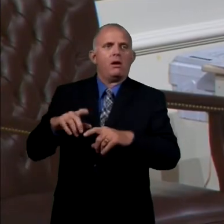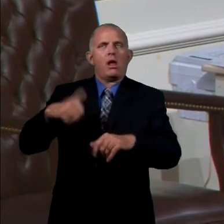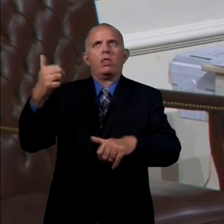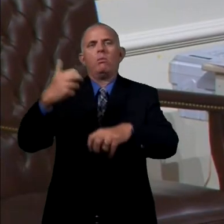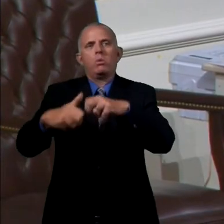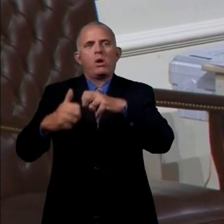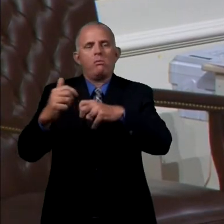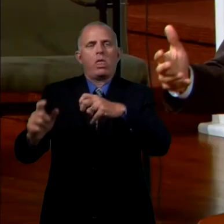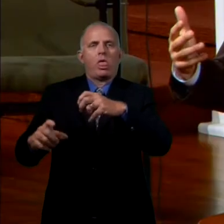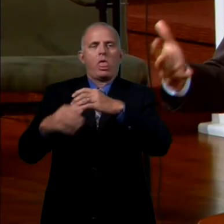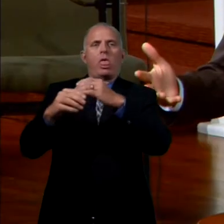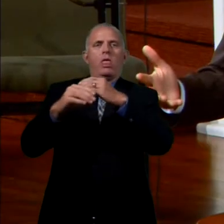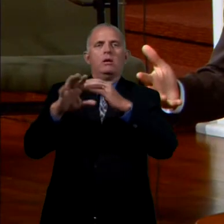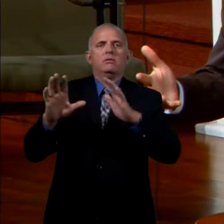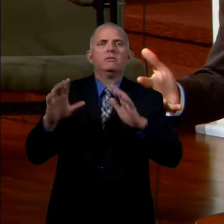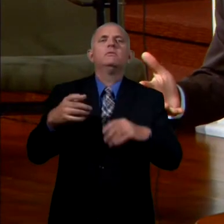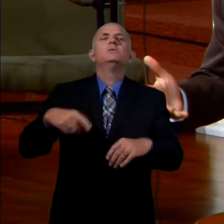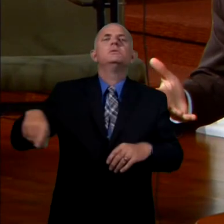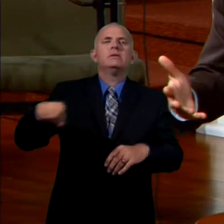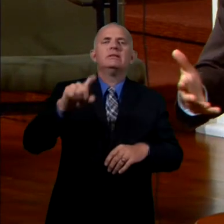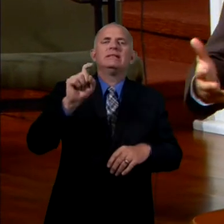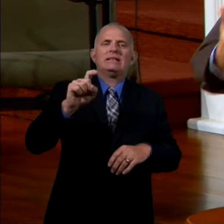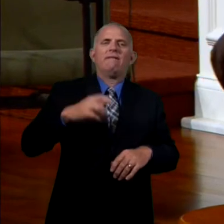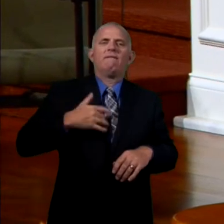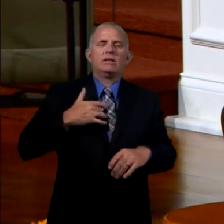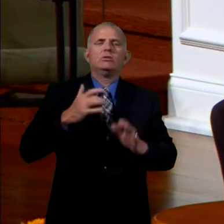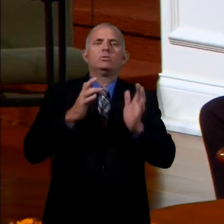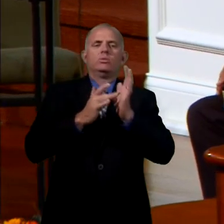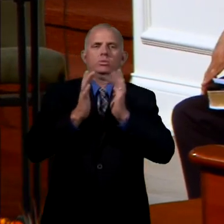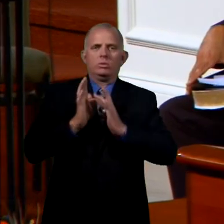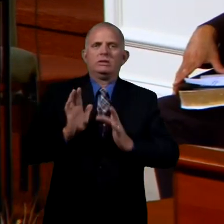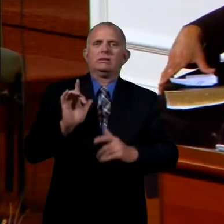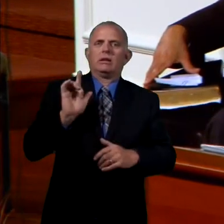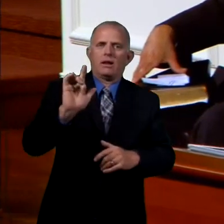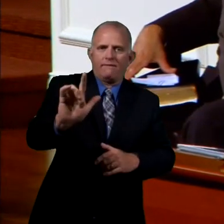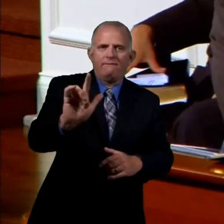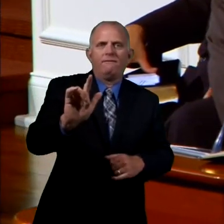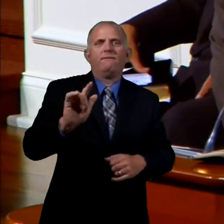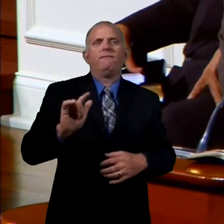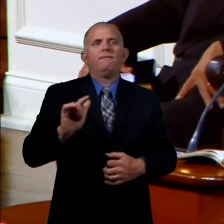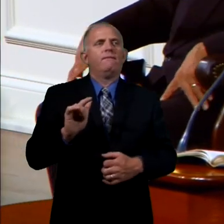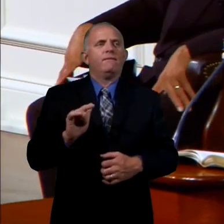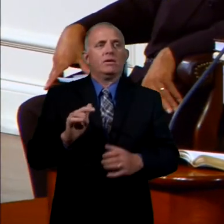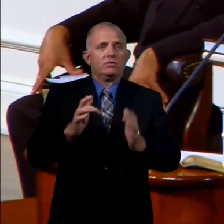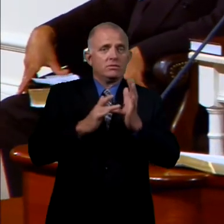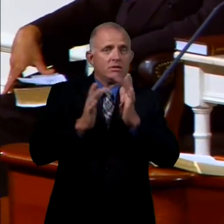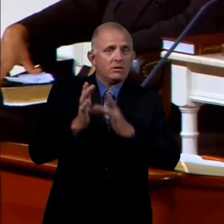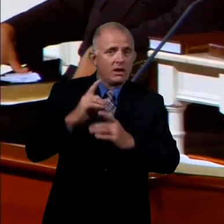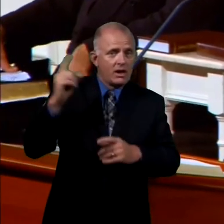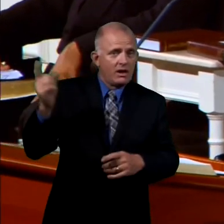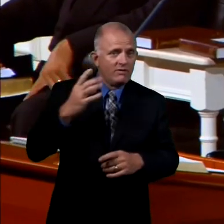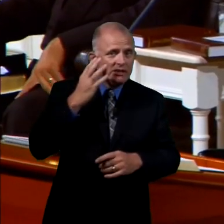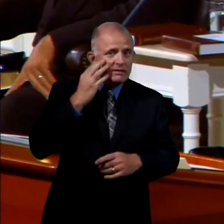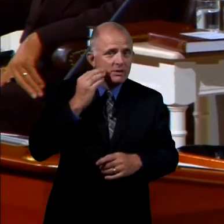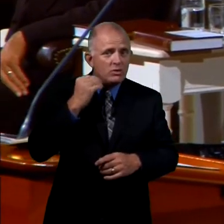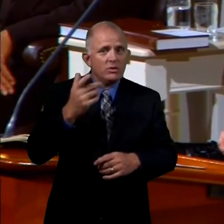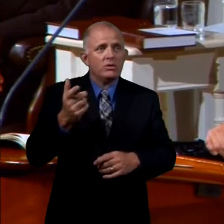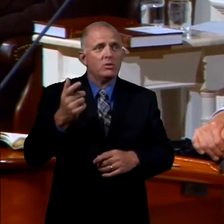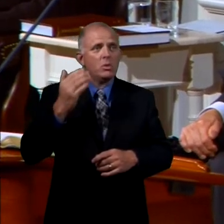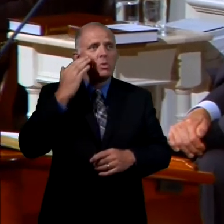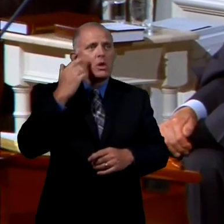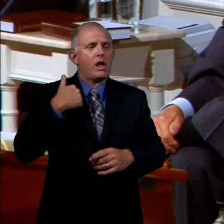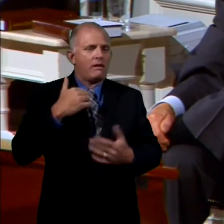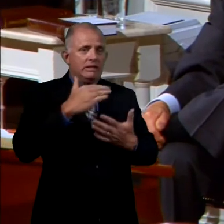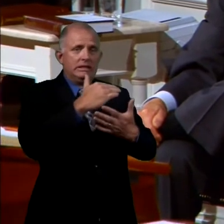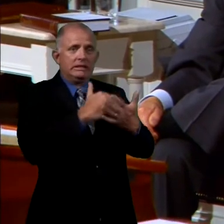Where they need to feel Jesus' love. Man, did Jesus ever get depleted like that? Did he ever have a to-do list and just as he's getting